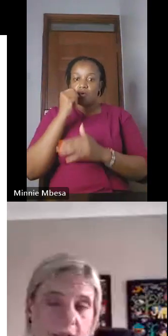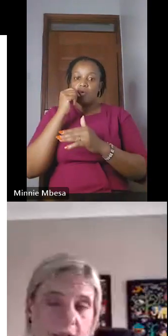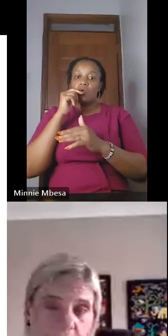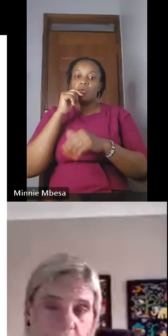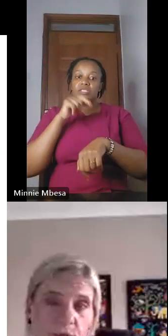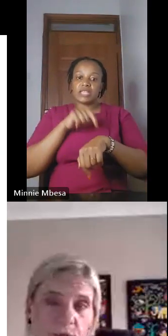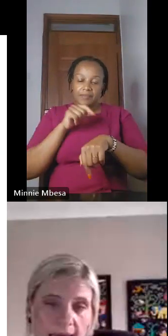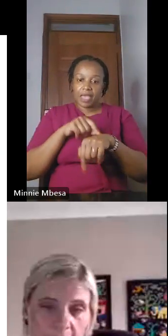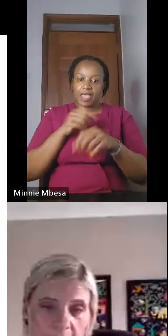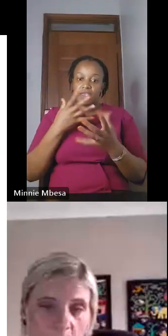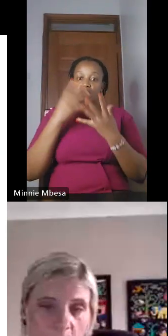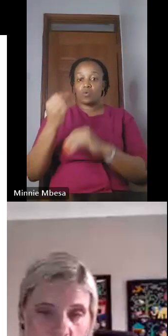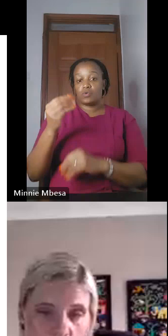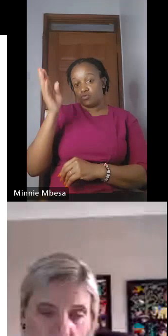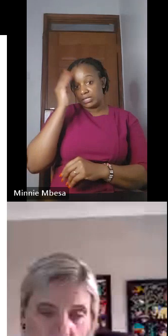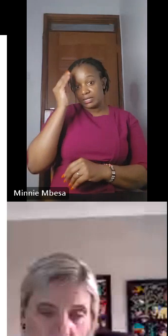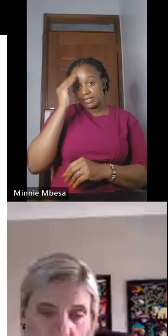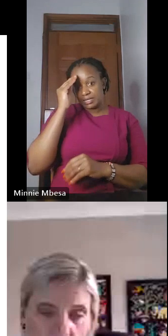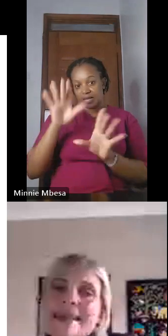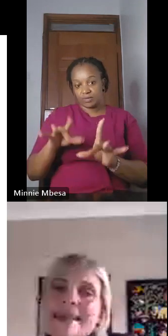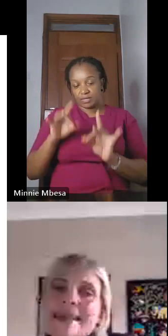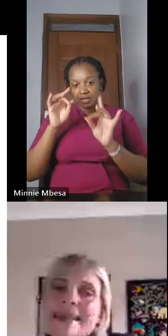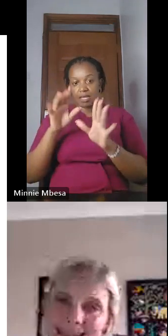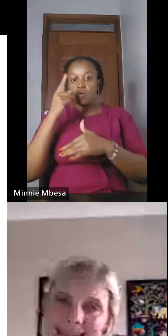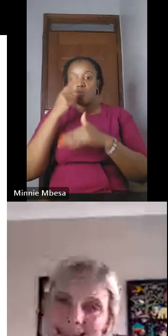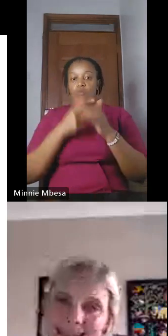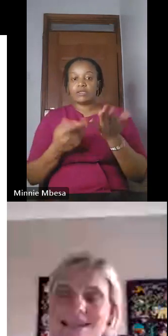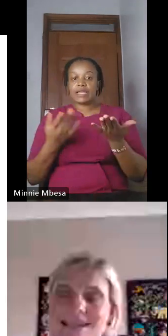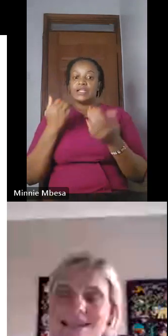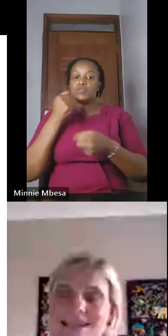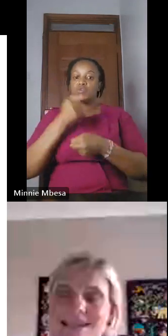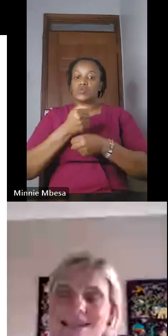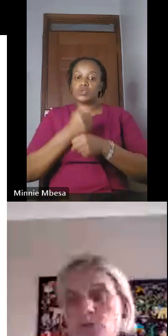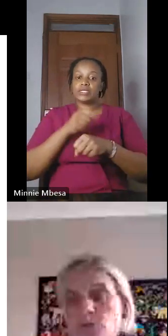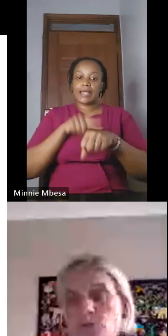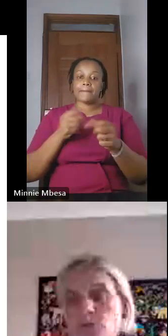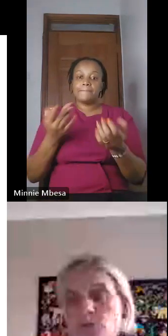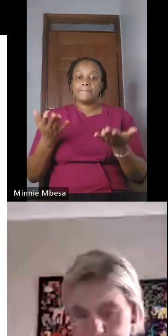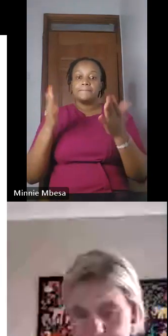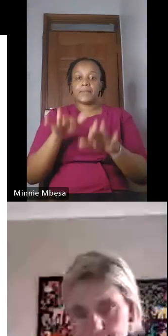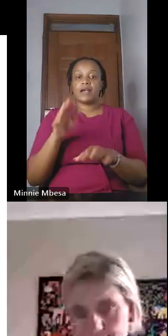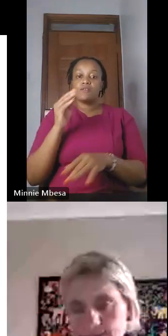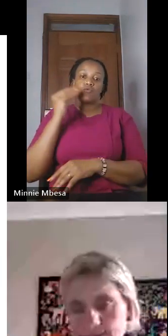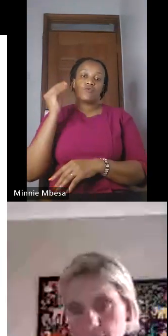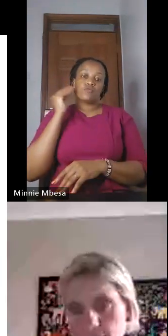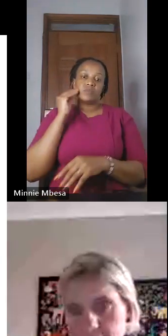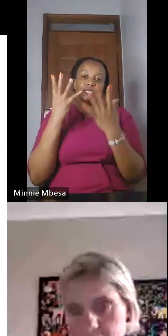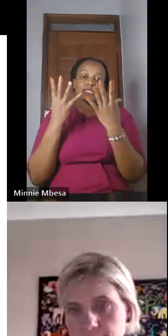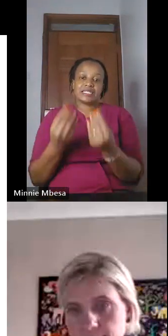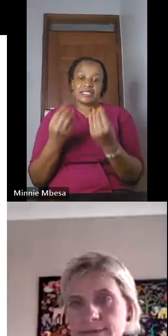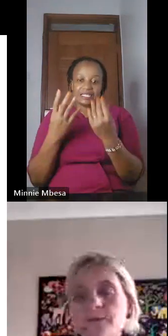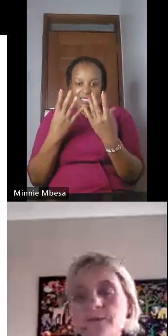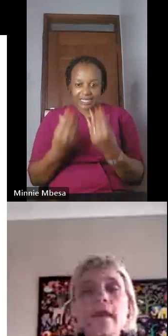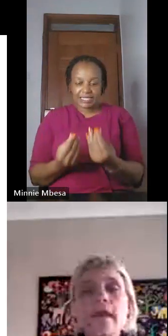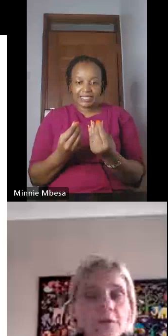what I will do when I come home is easier to articulate,